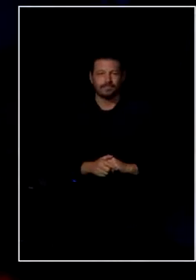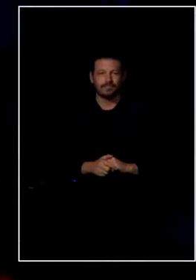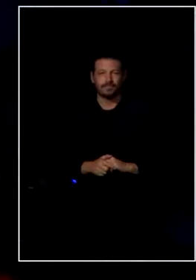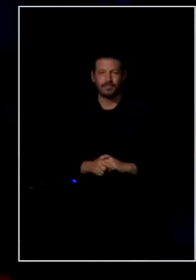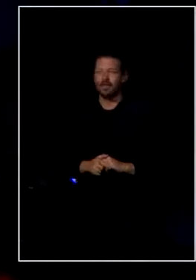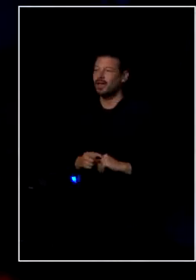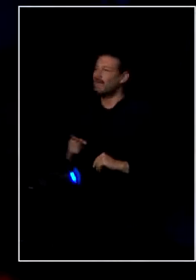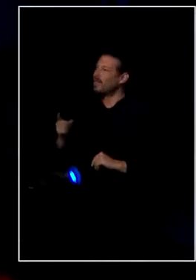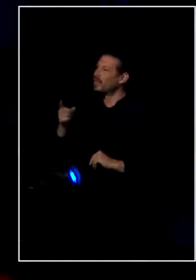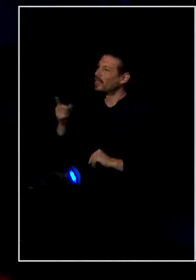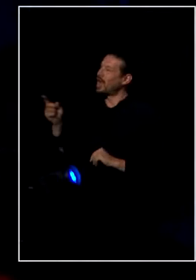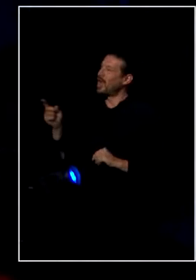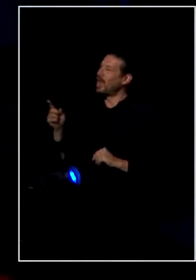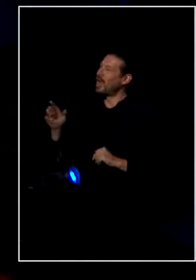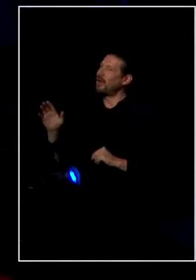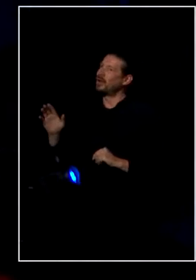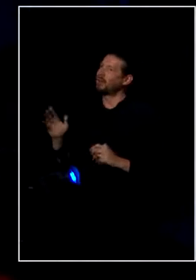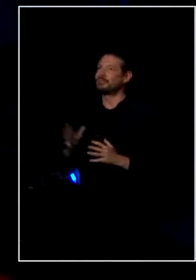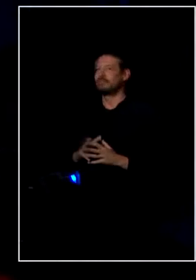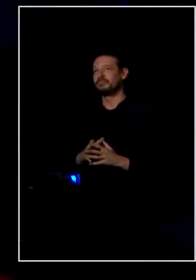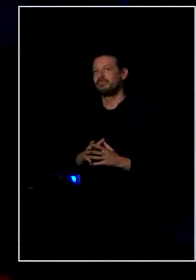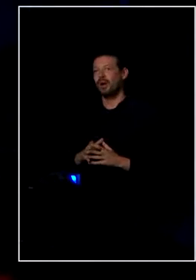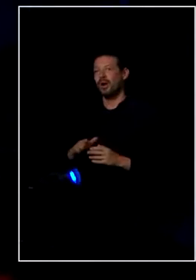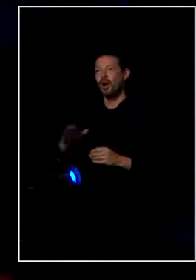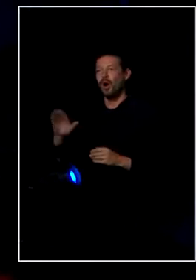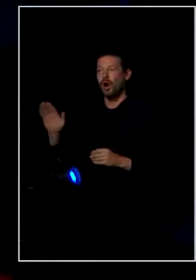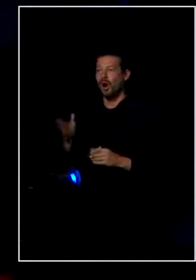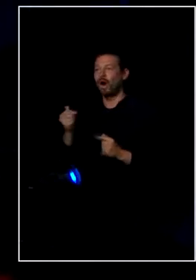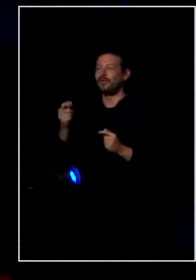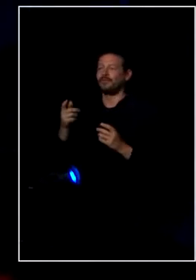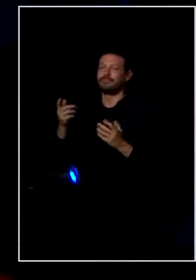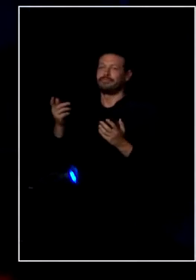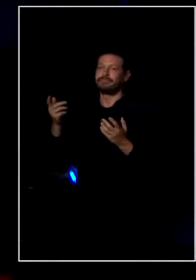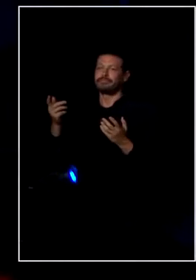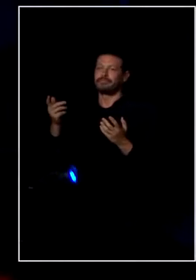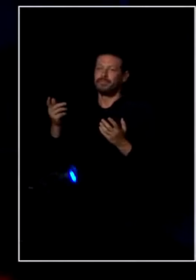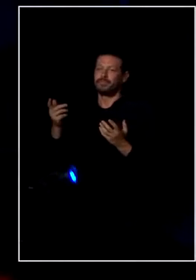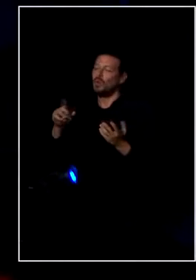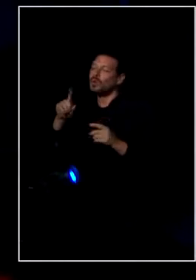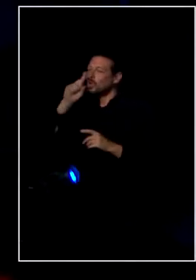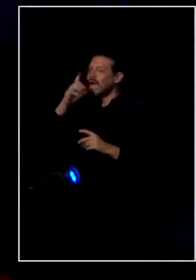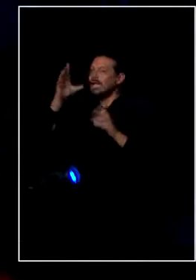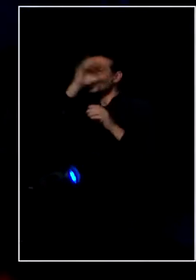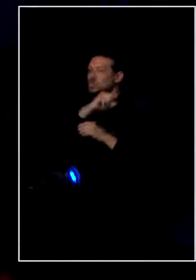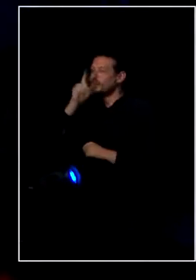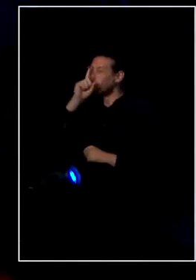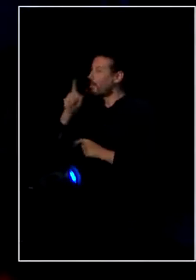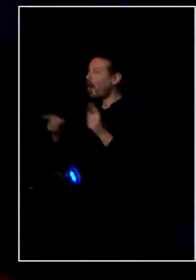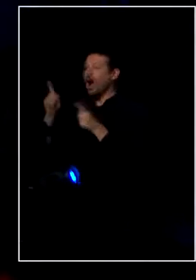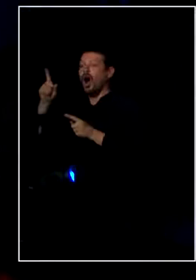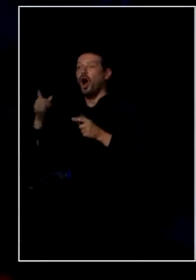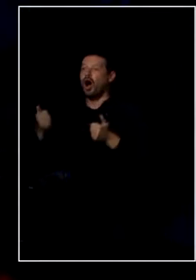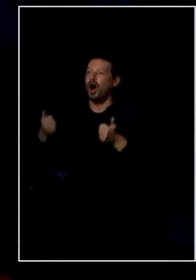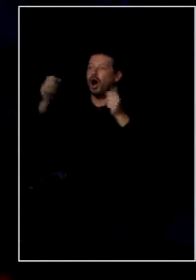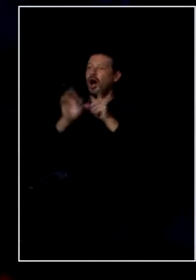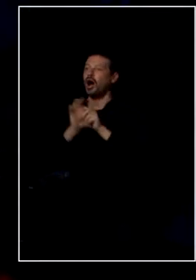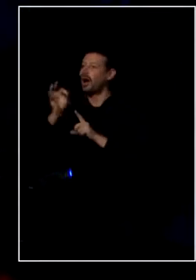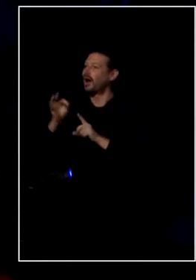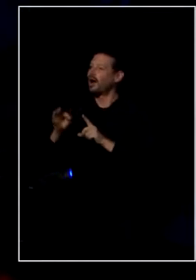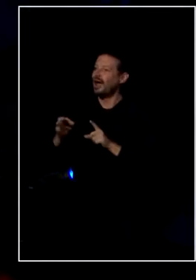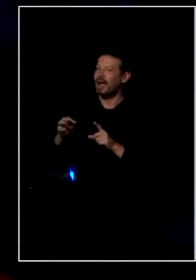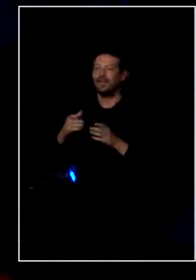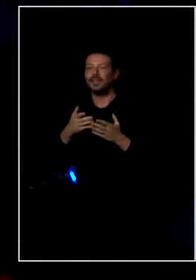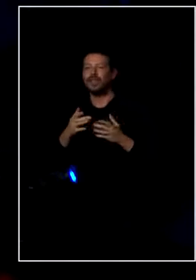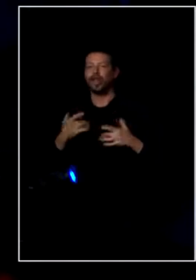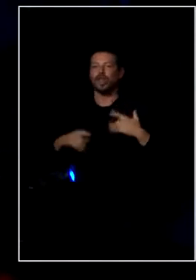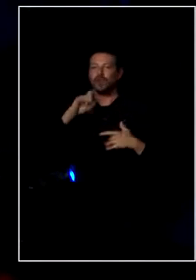in contact with having an internal epiphany, and then suddenly you're just going to walk through life and no one's ever going to say anything thoughtless and shitty